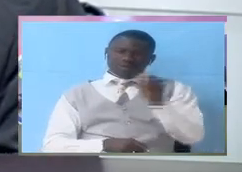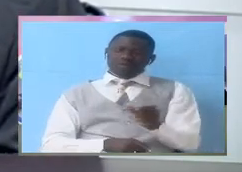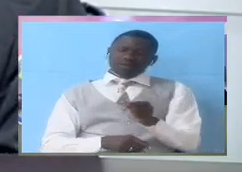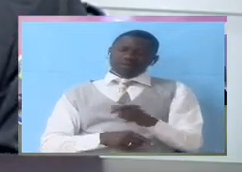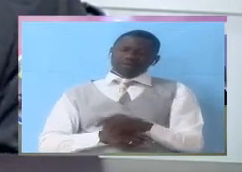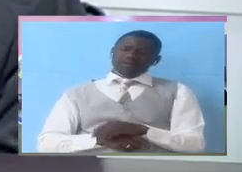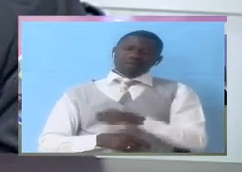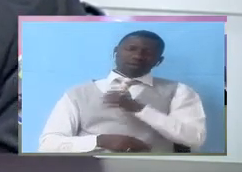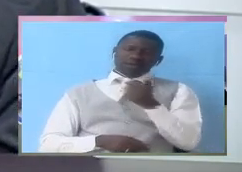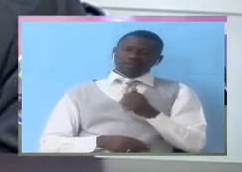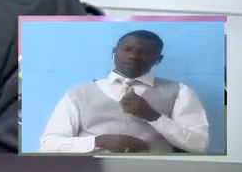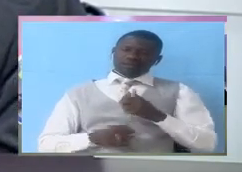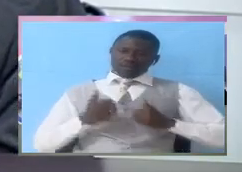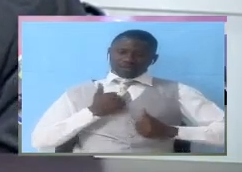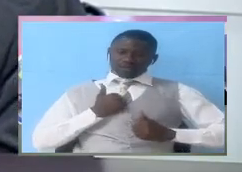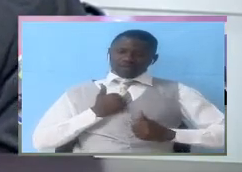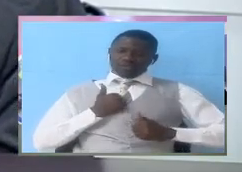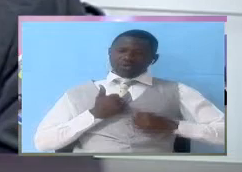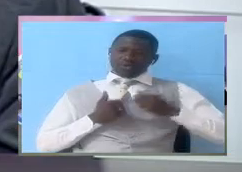maybe a security head